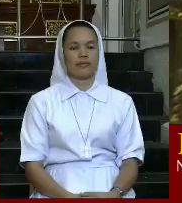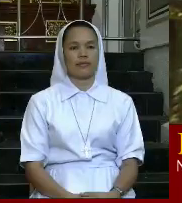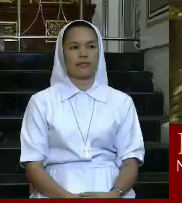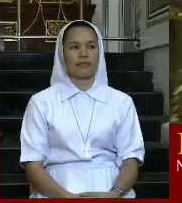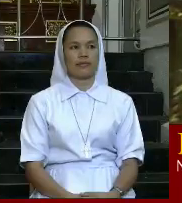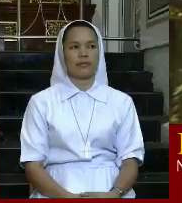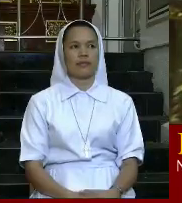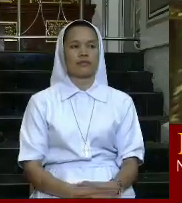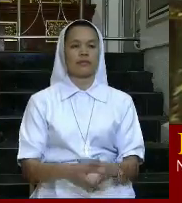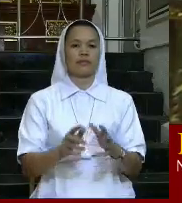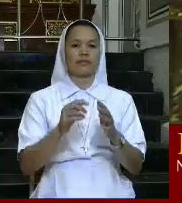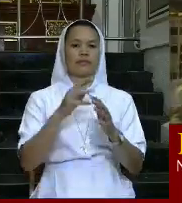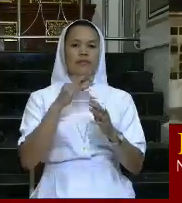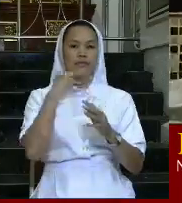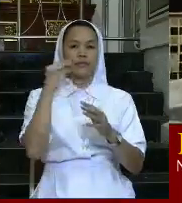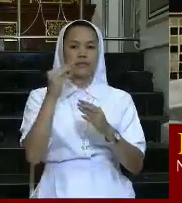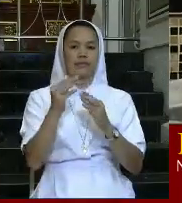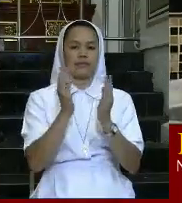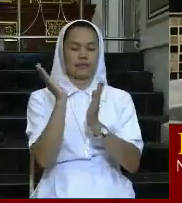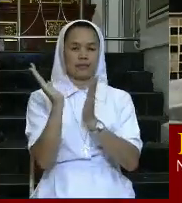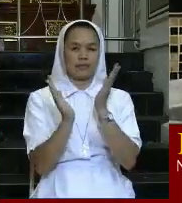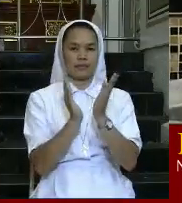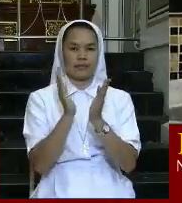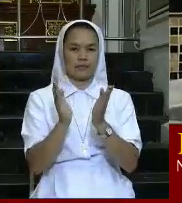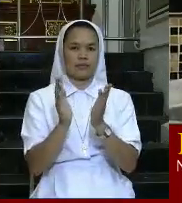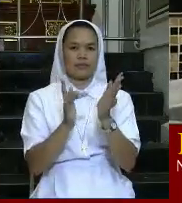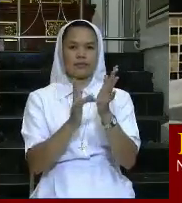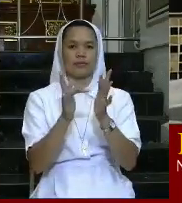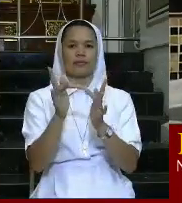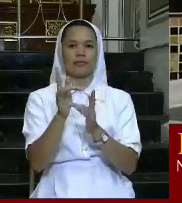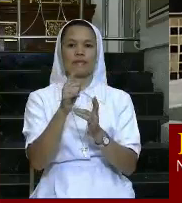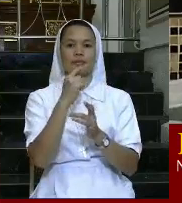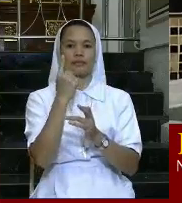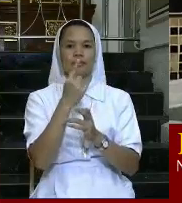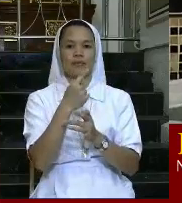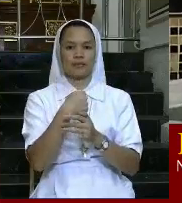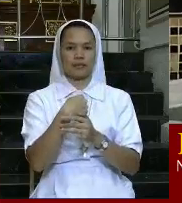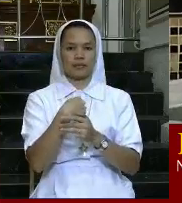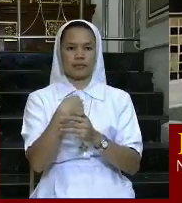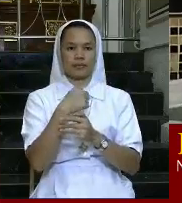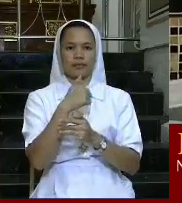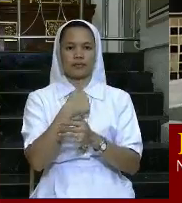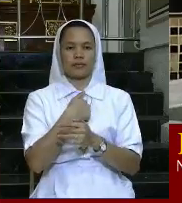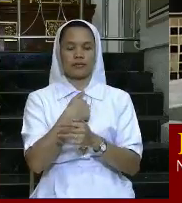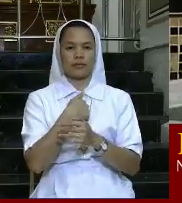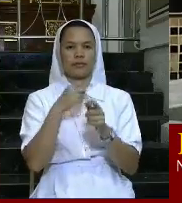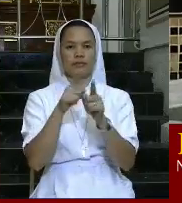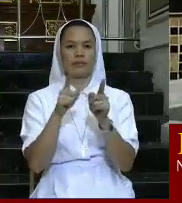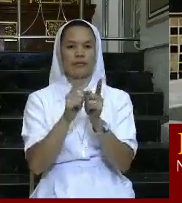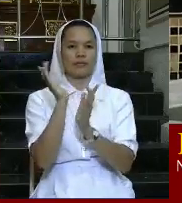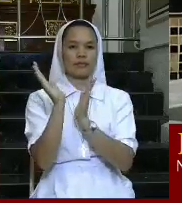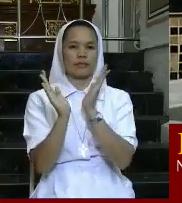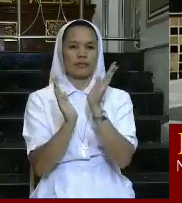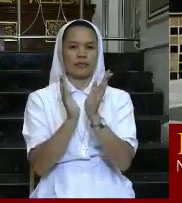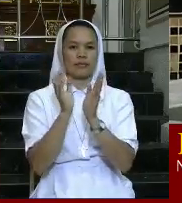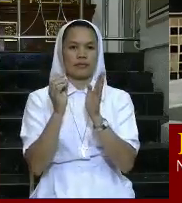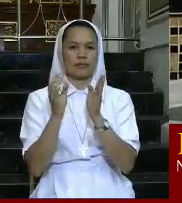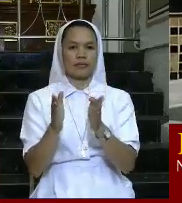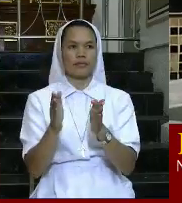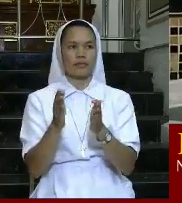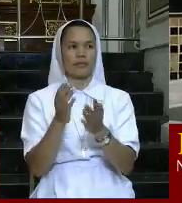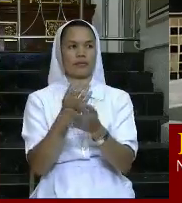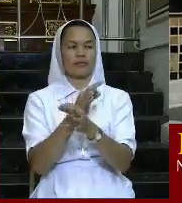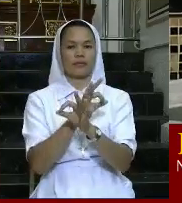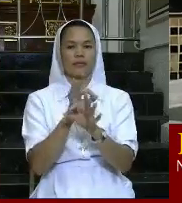The mysterious servant prefigures Jesus, who identifies himself as the servant who frees